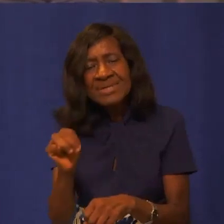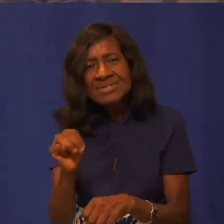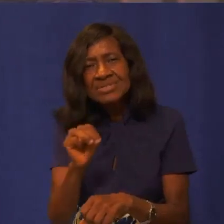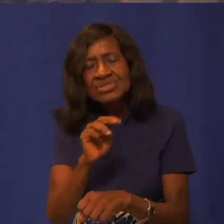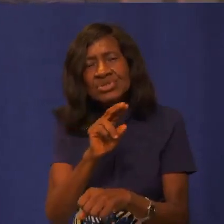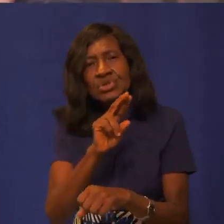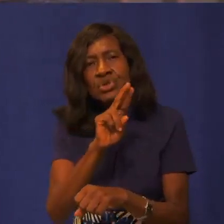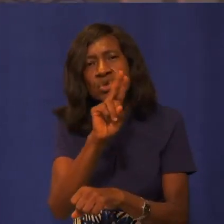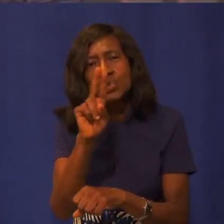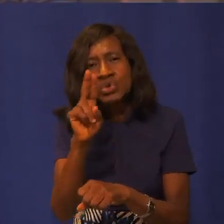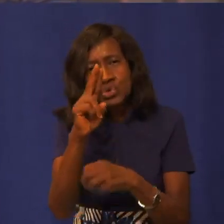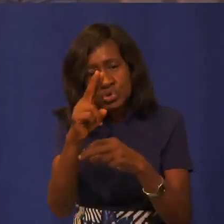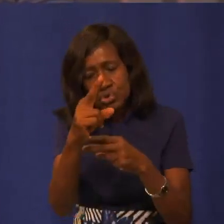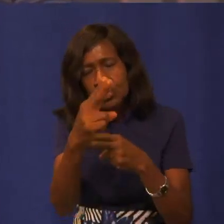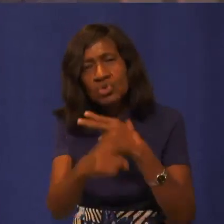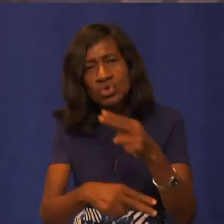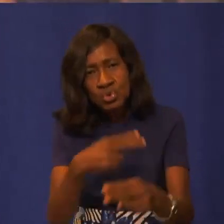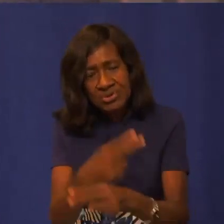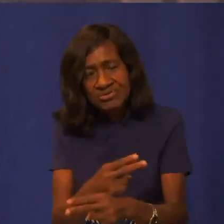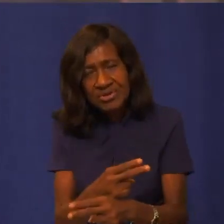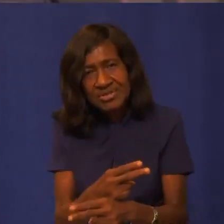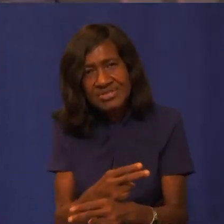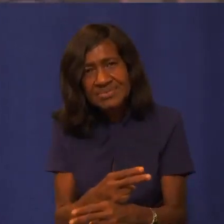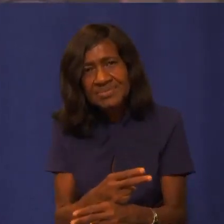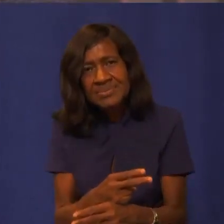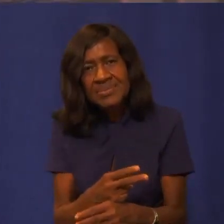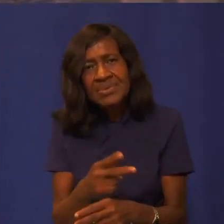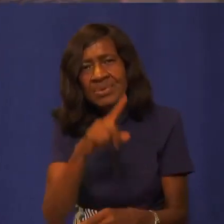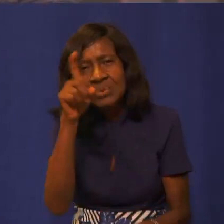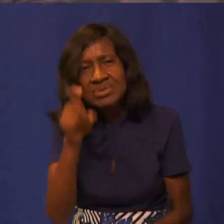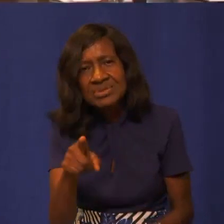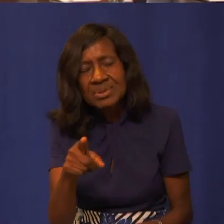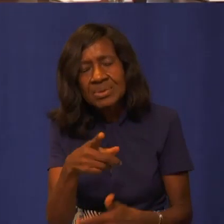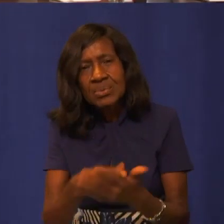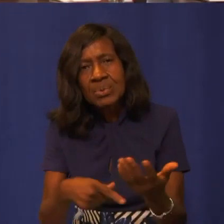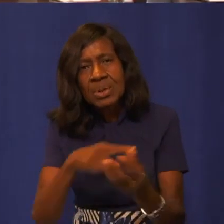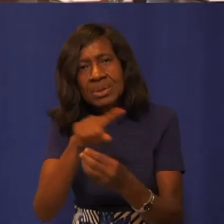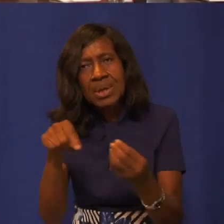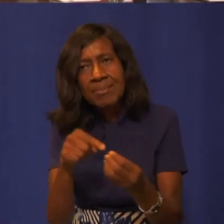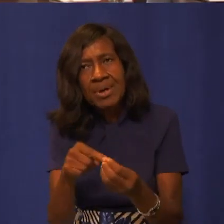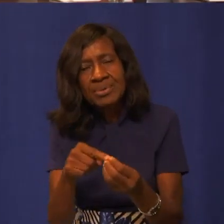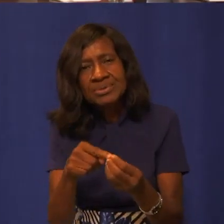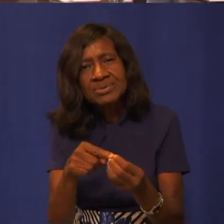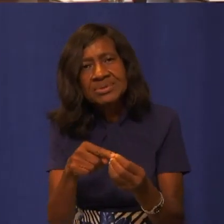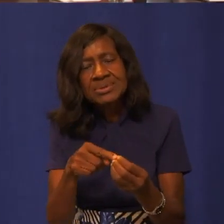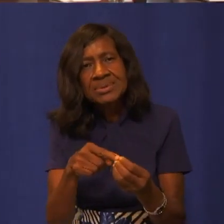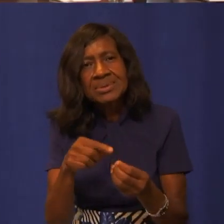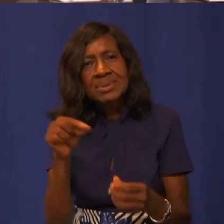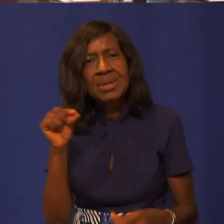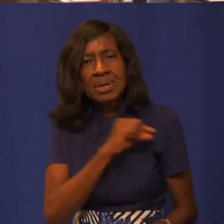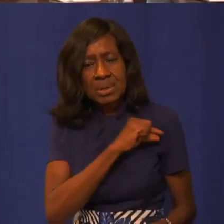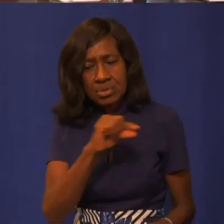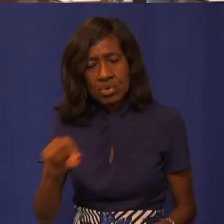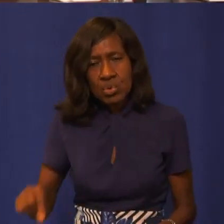or anything. Have you been consulted about the situation with the pageant queen? Because I understand it is a Ministry of Tourism